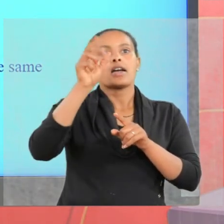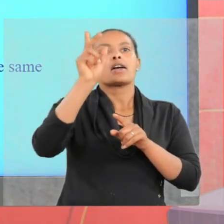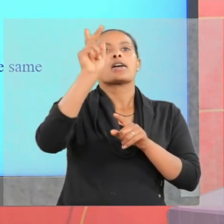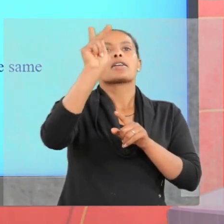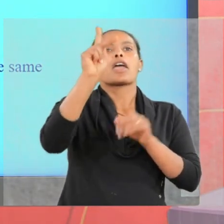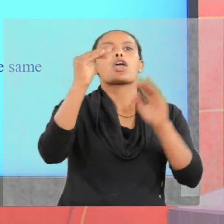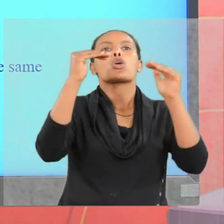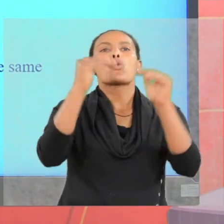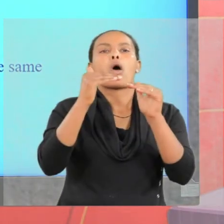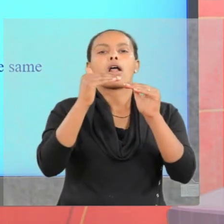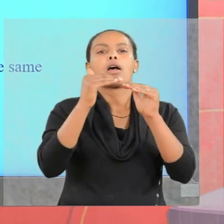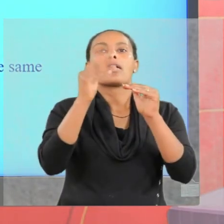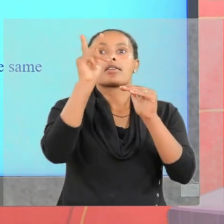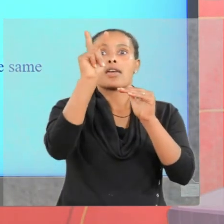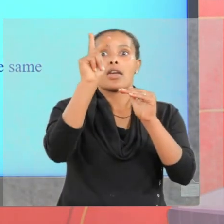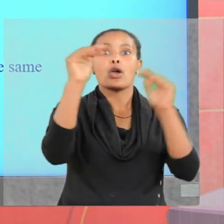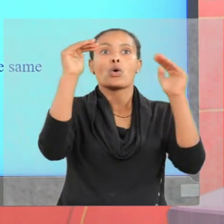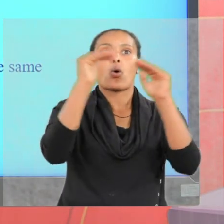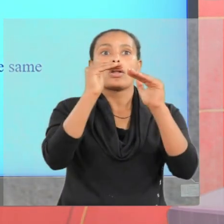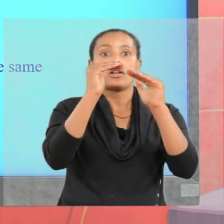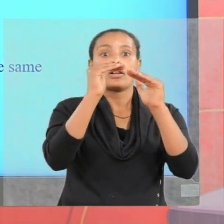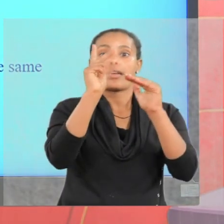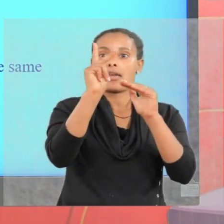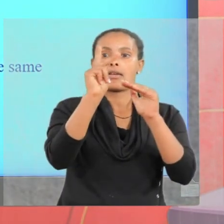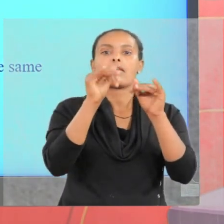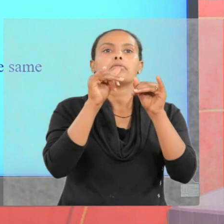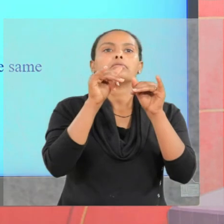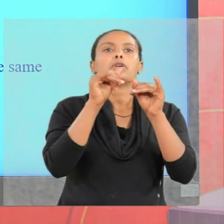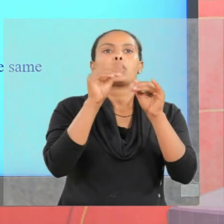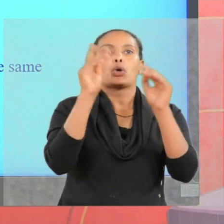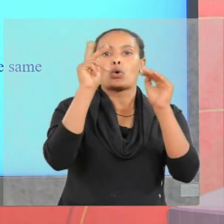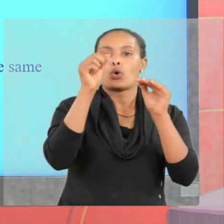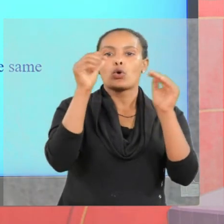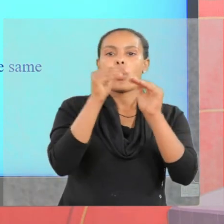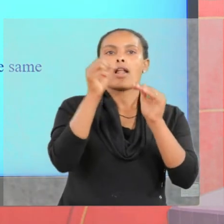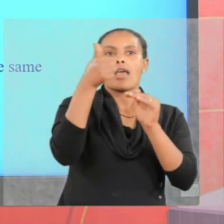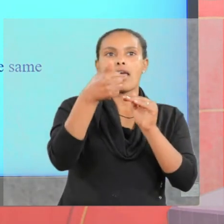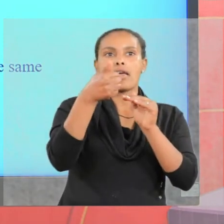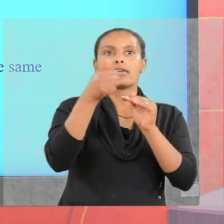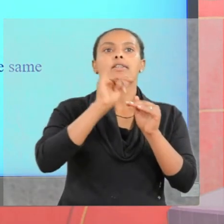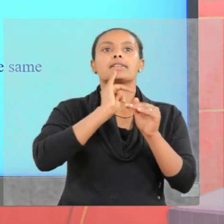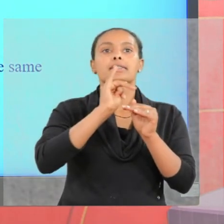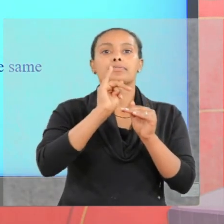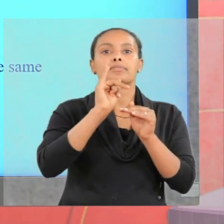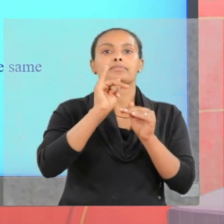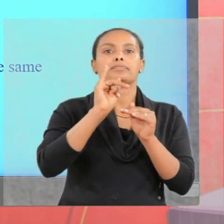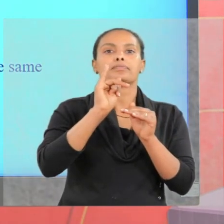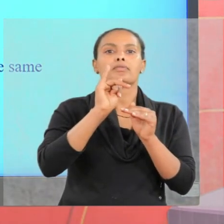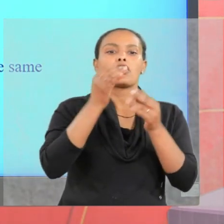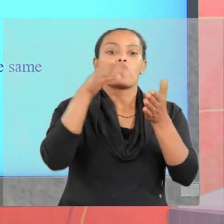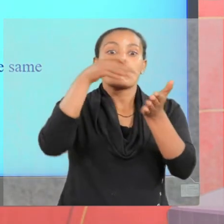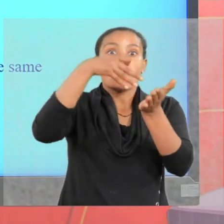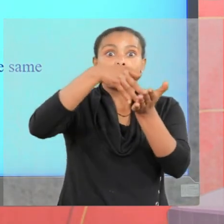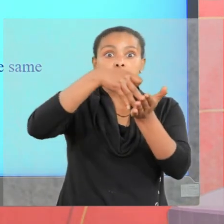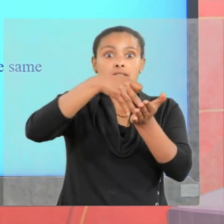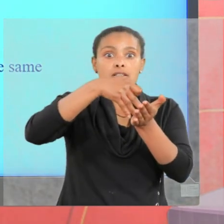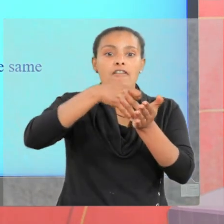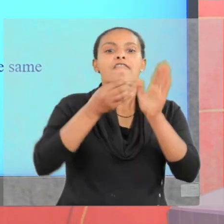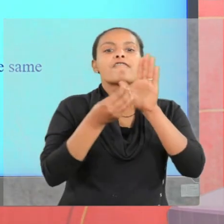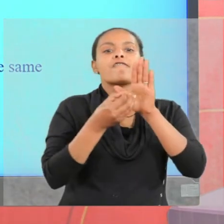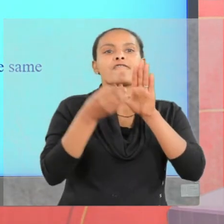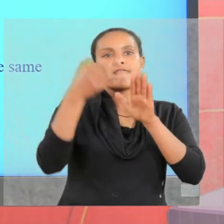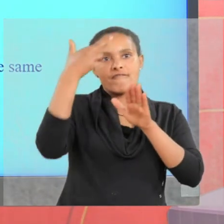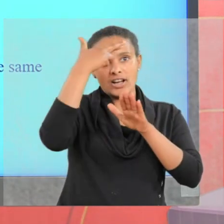K is rate constant, equal M. M is frequency